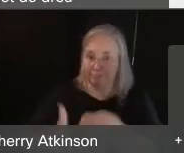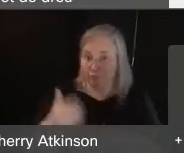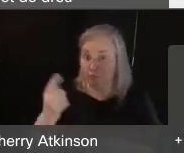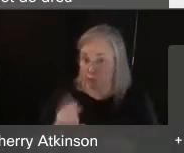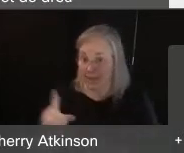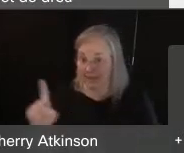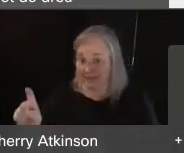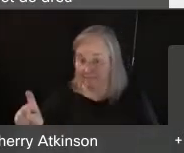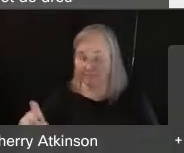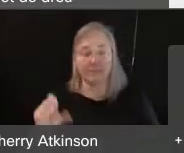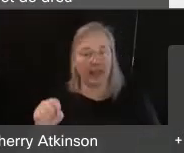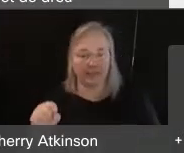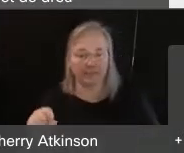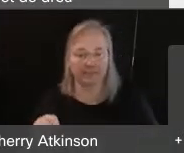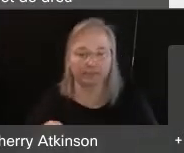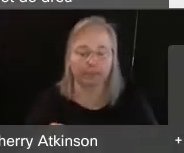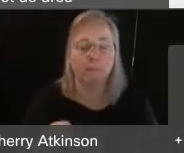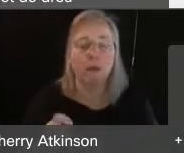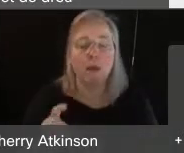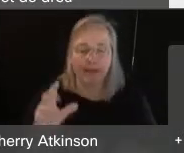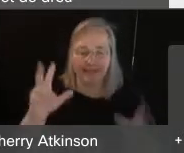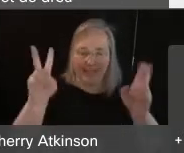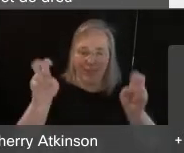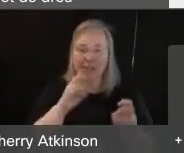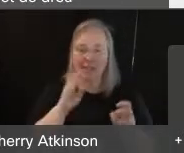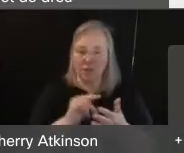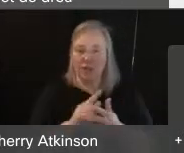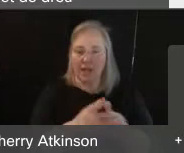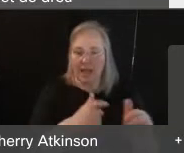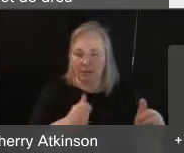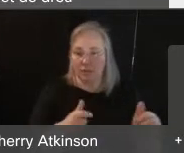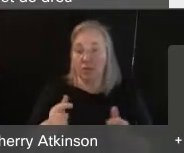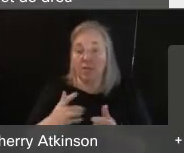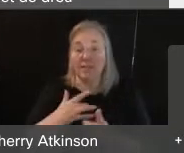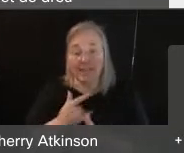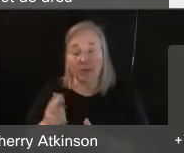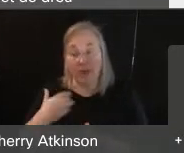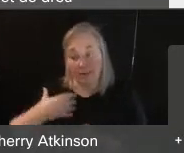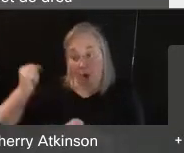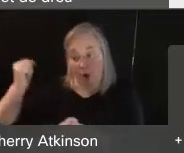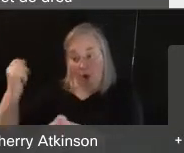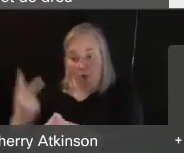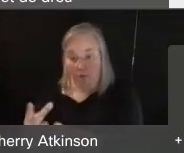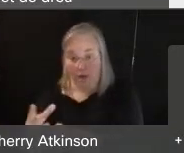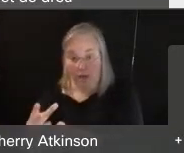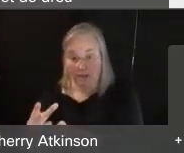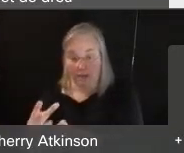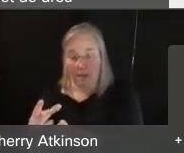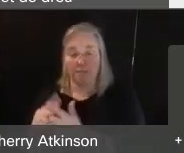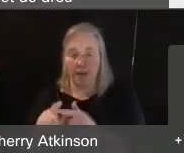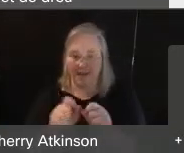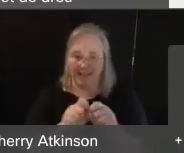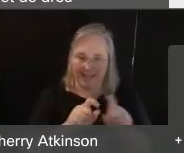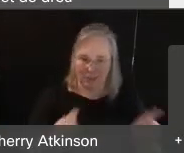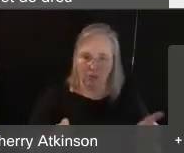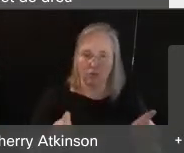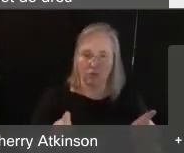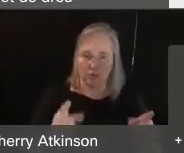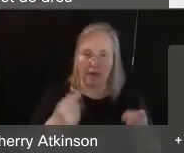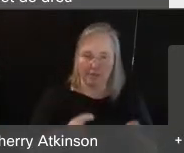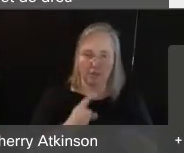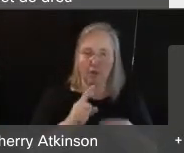Yeah, the issuance, there's a lagging because usually you have authorized, but issuance is really based on when you actually spend down